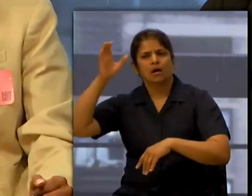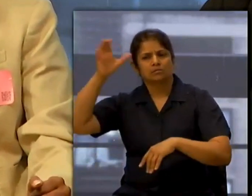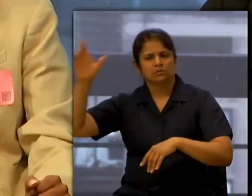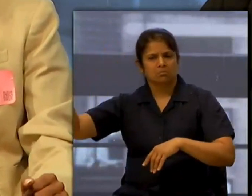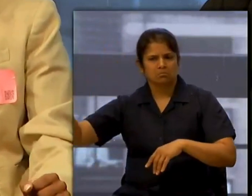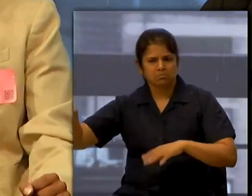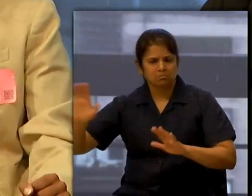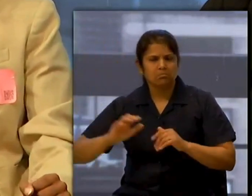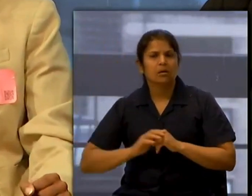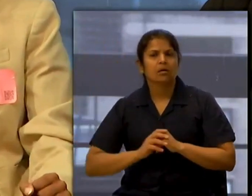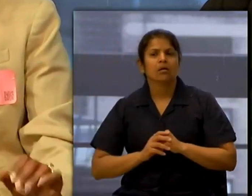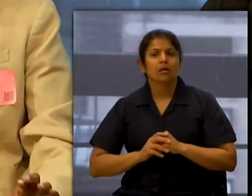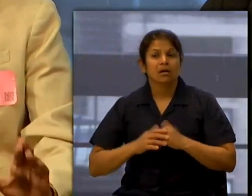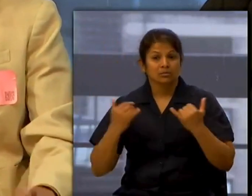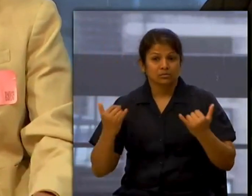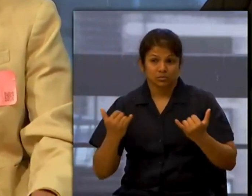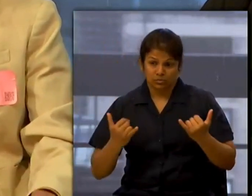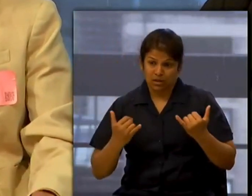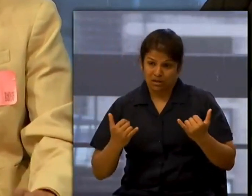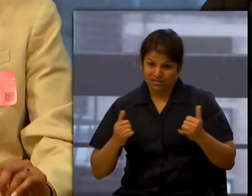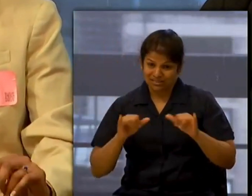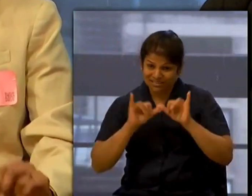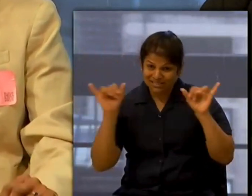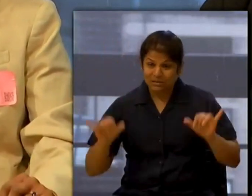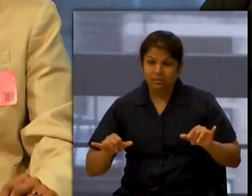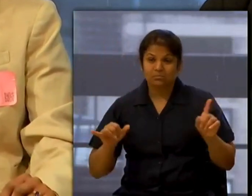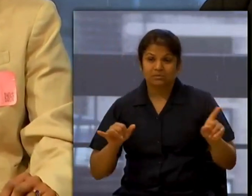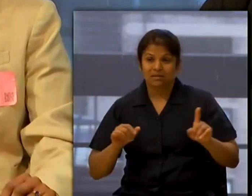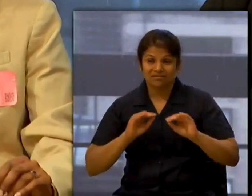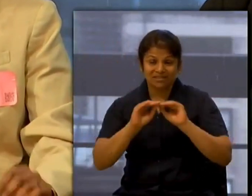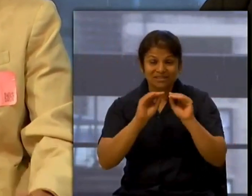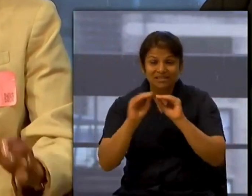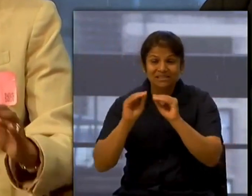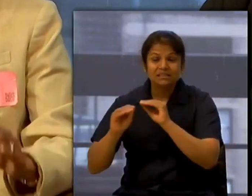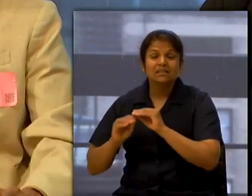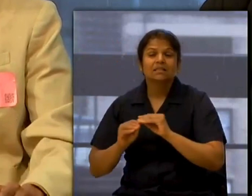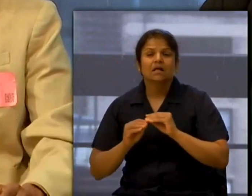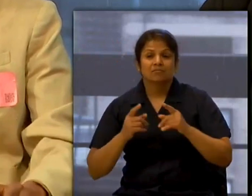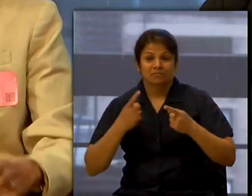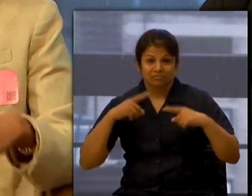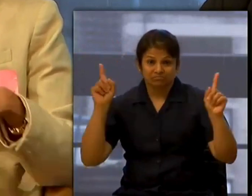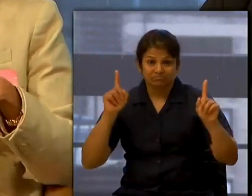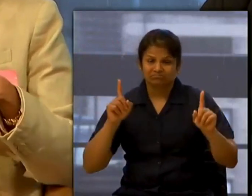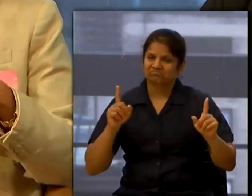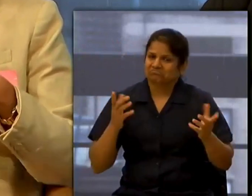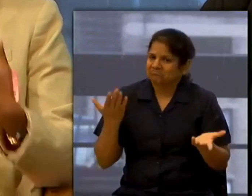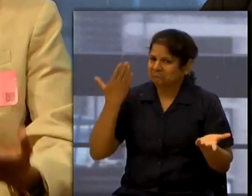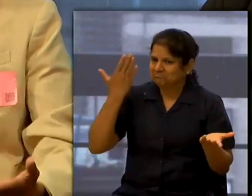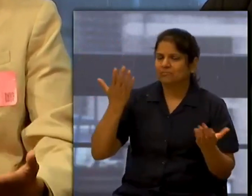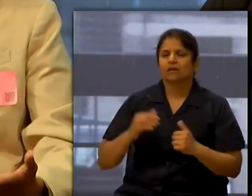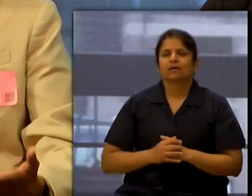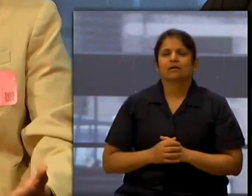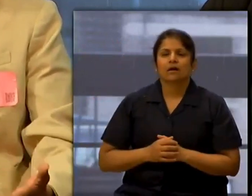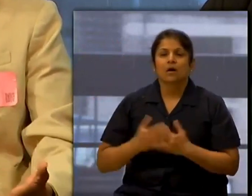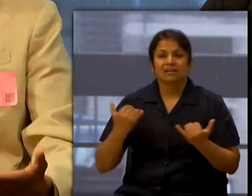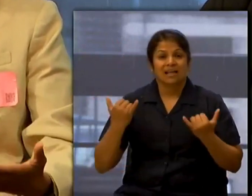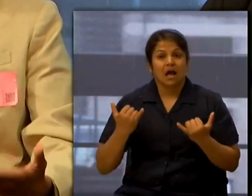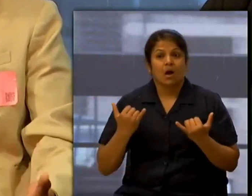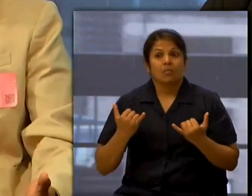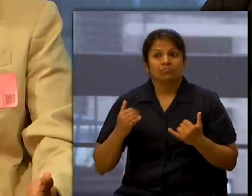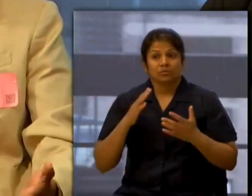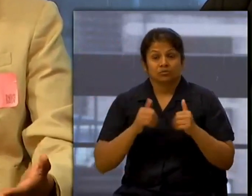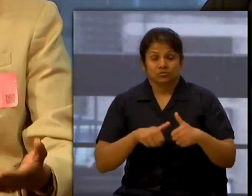patchwork? On a high level, one of the challenges is that even though we have a lot more home and community-based